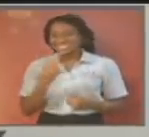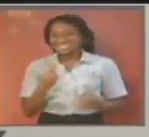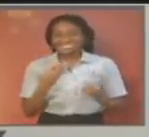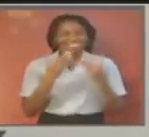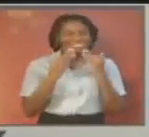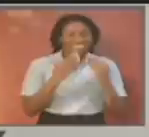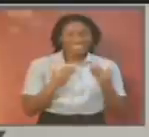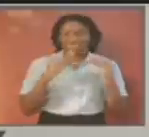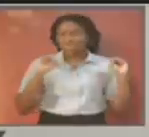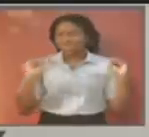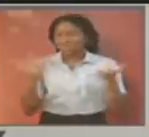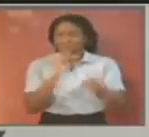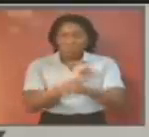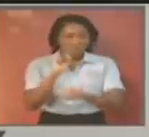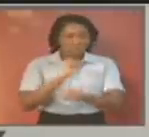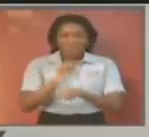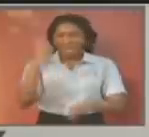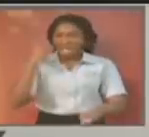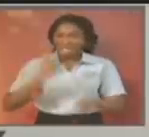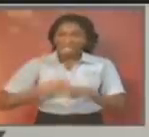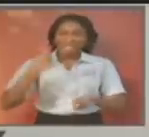at the ERHA.